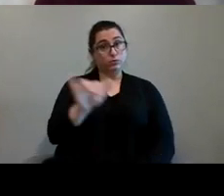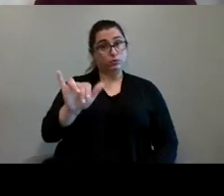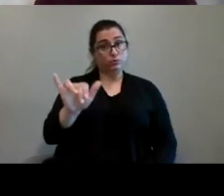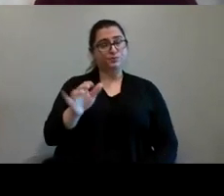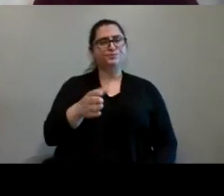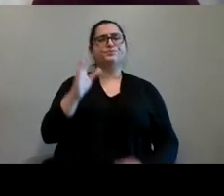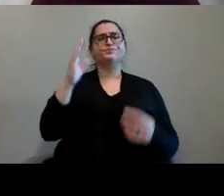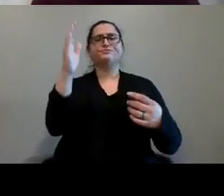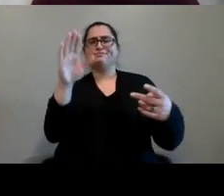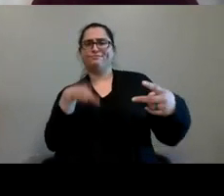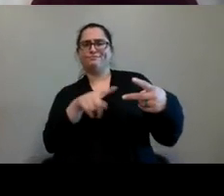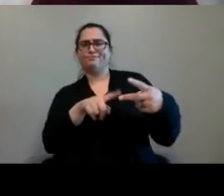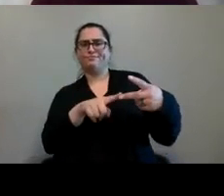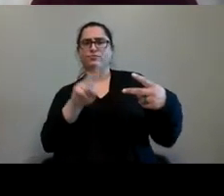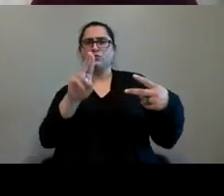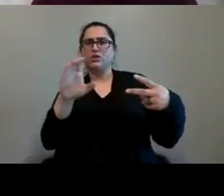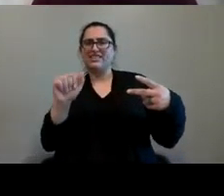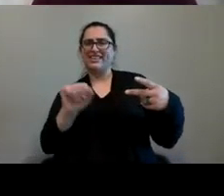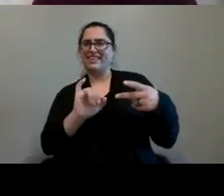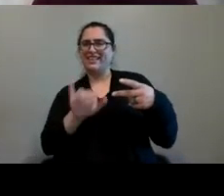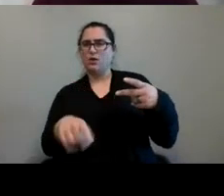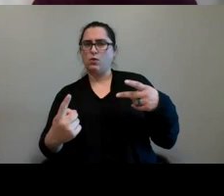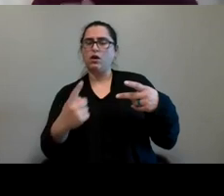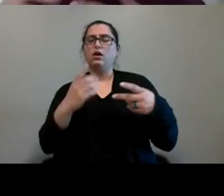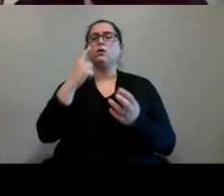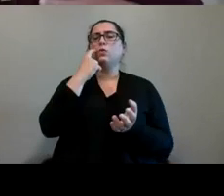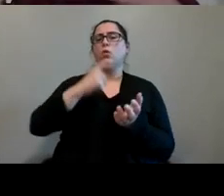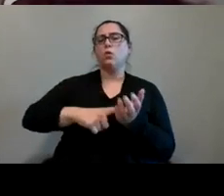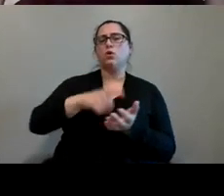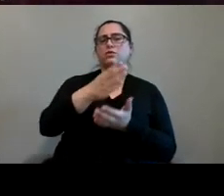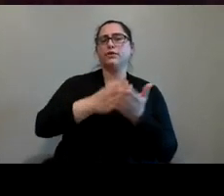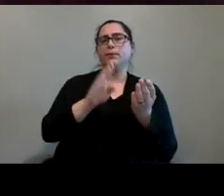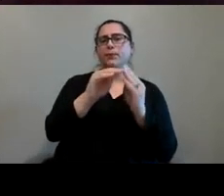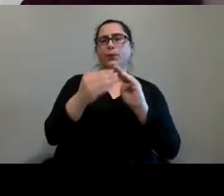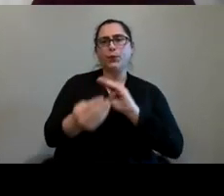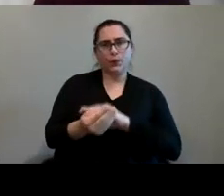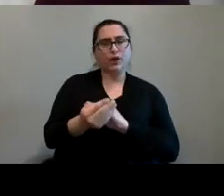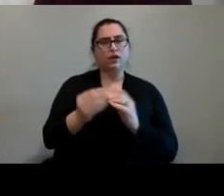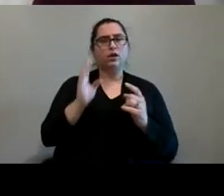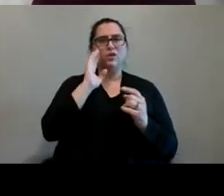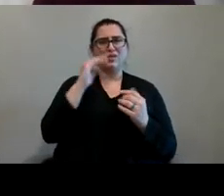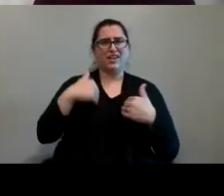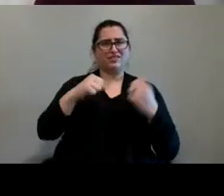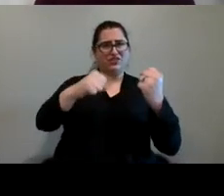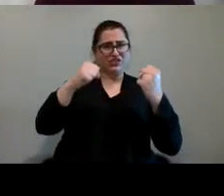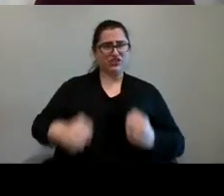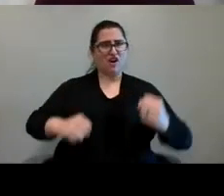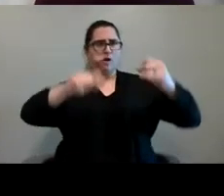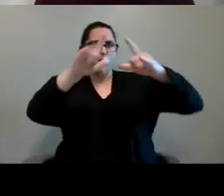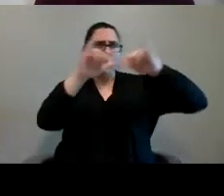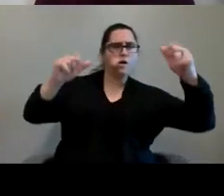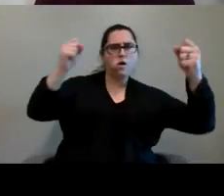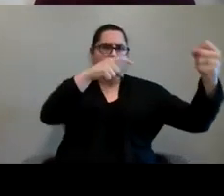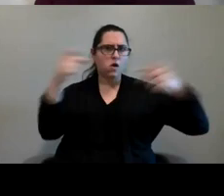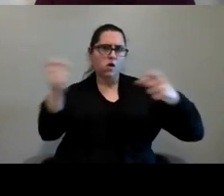UCA, some of the mutations in combination exhibit like this super synergy. And we think